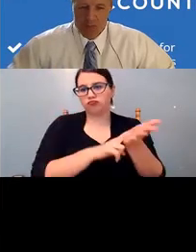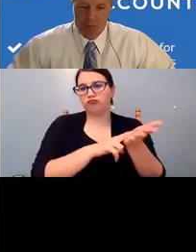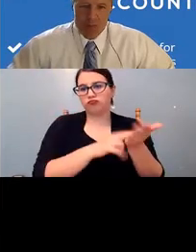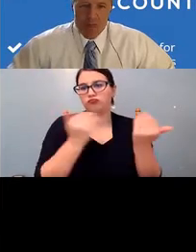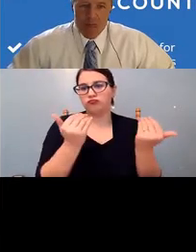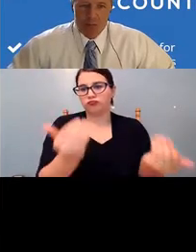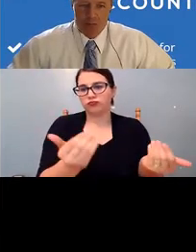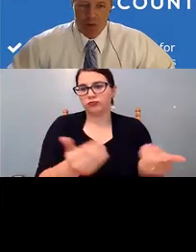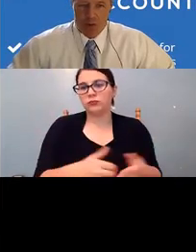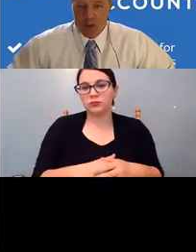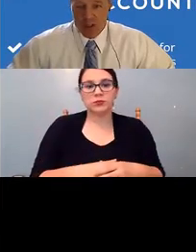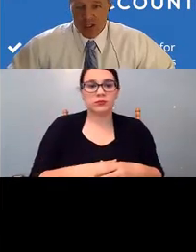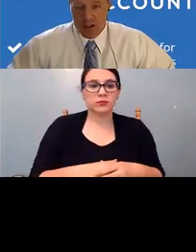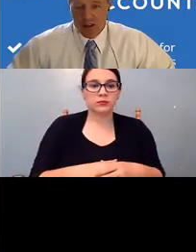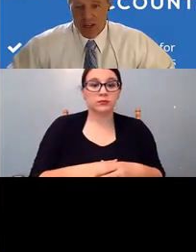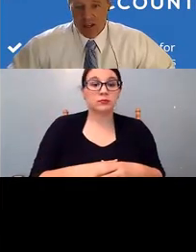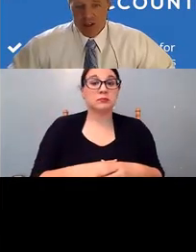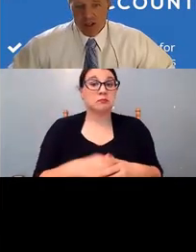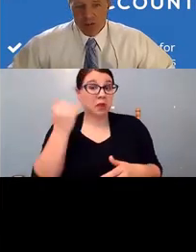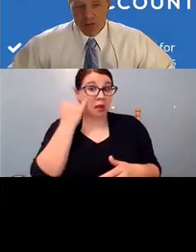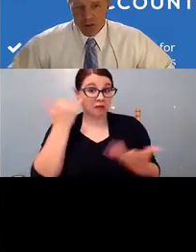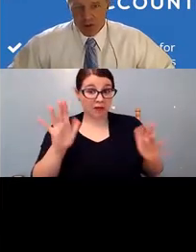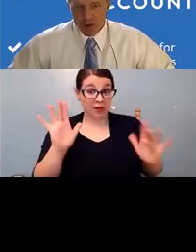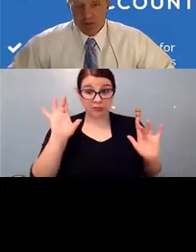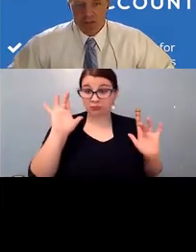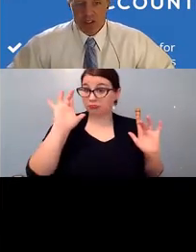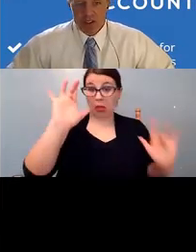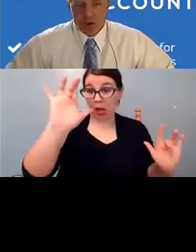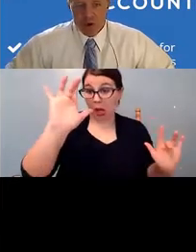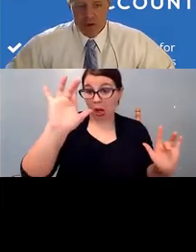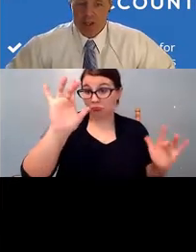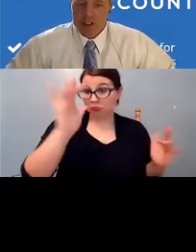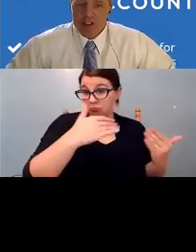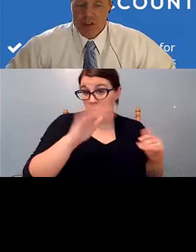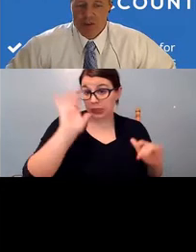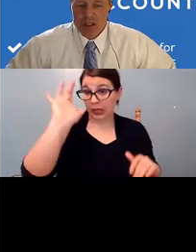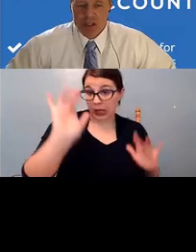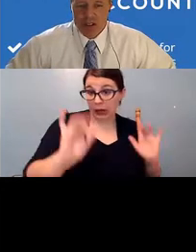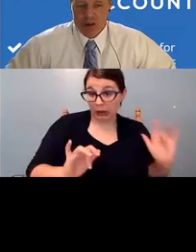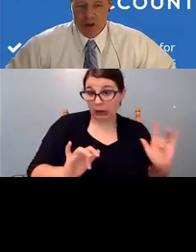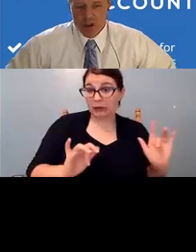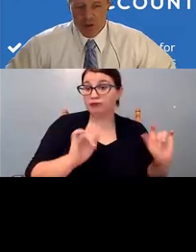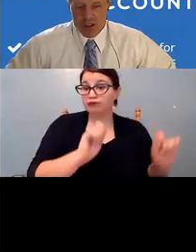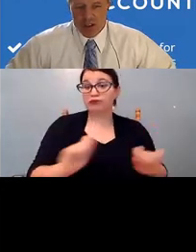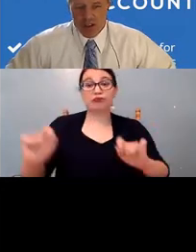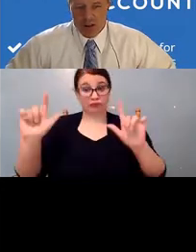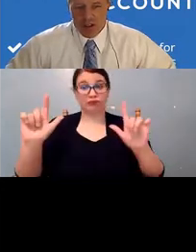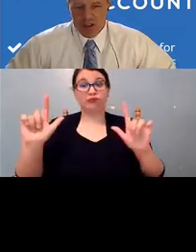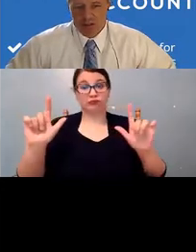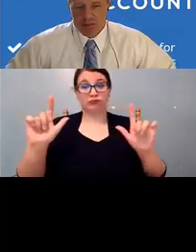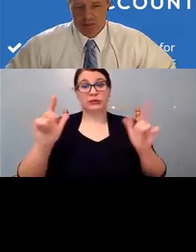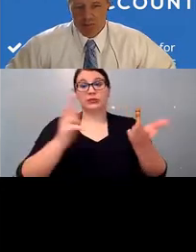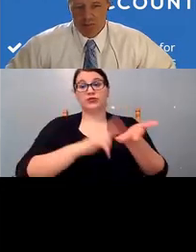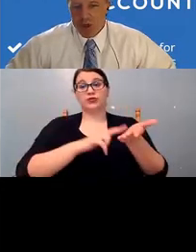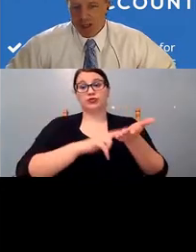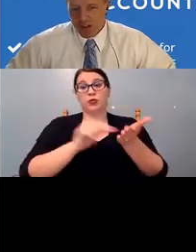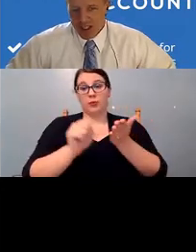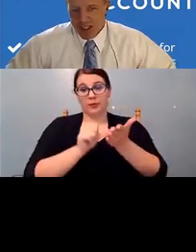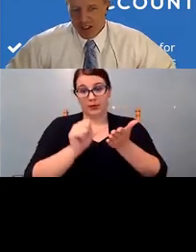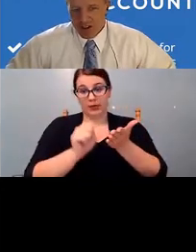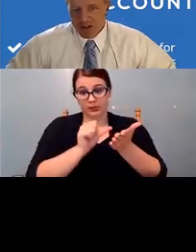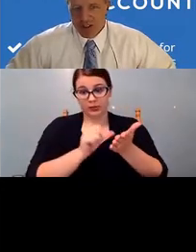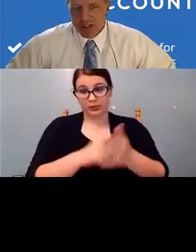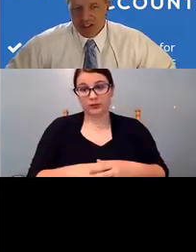page. Once you click on that, you come to the enrollment page. Now, I do want to point